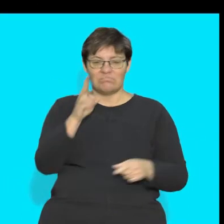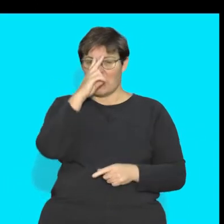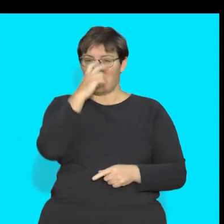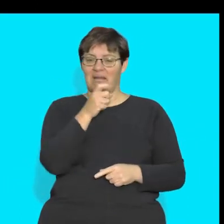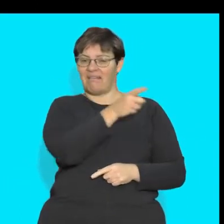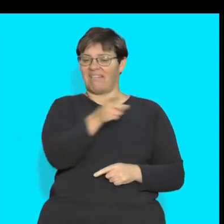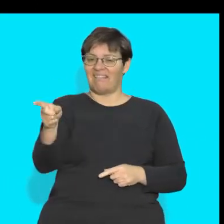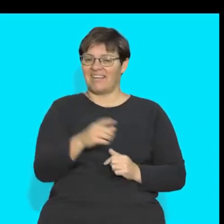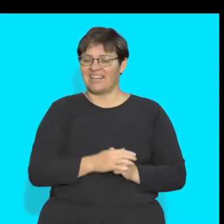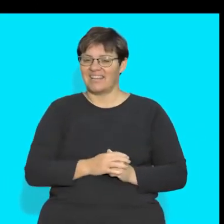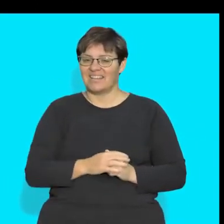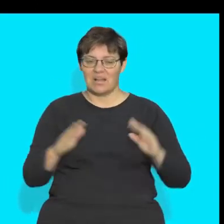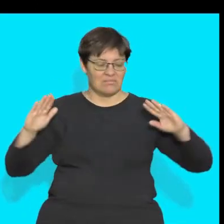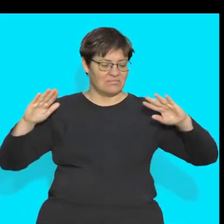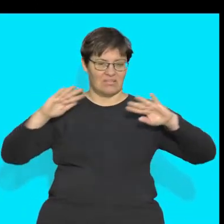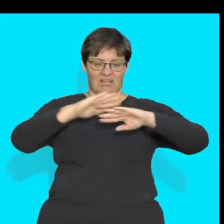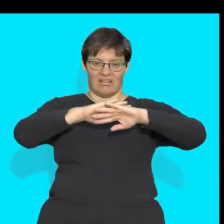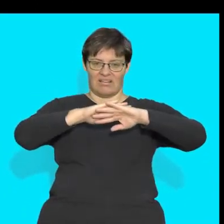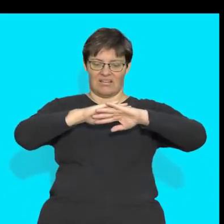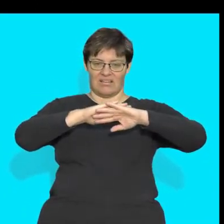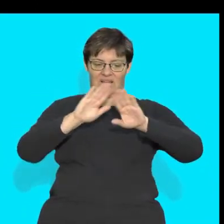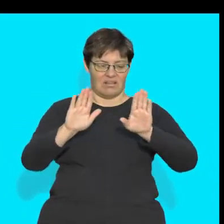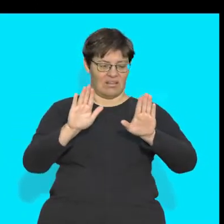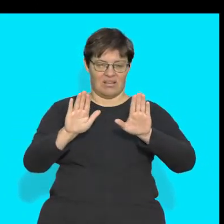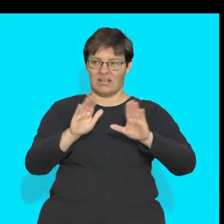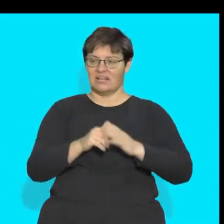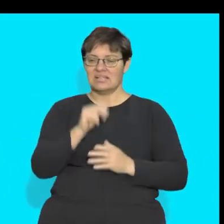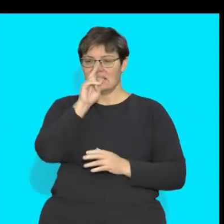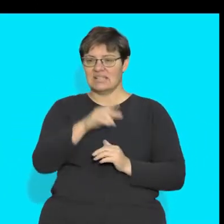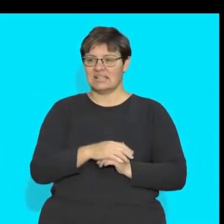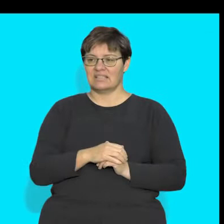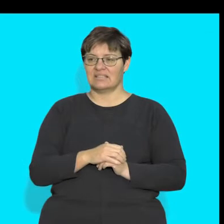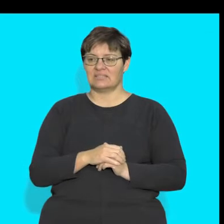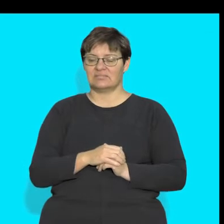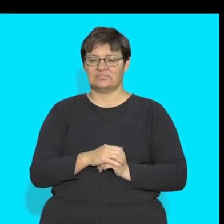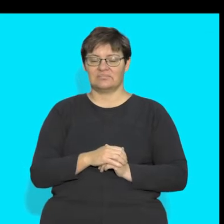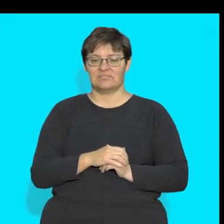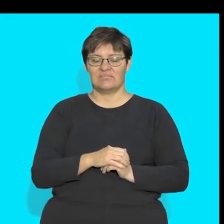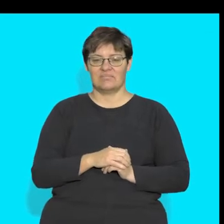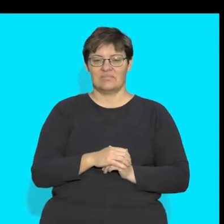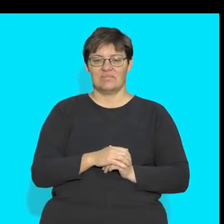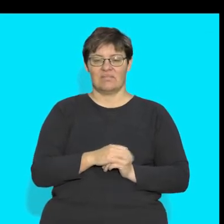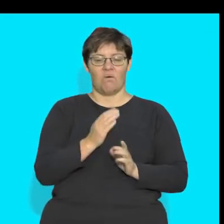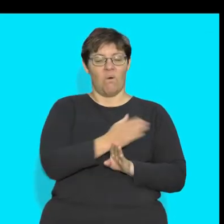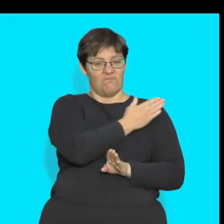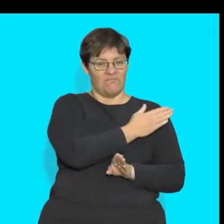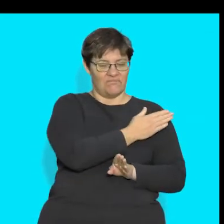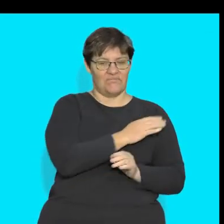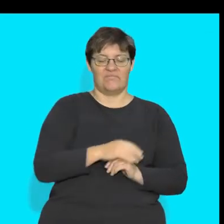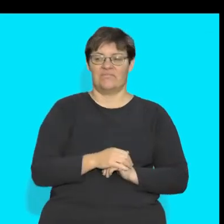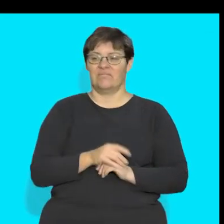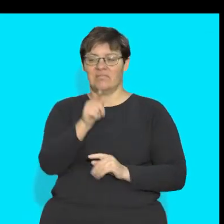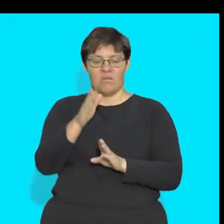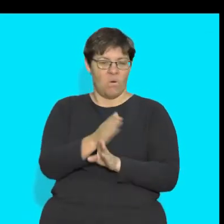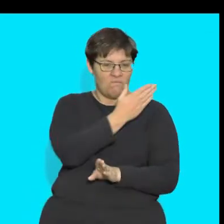And when I put those two patterns next to each other, that is the line that's emitted in a line emission,